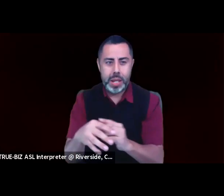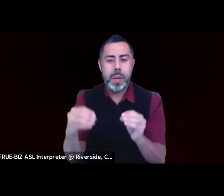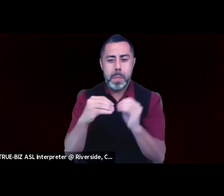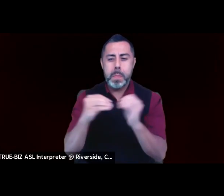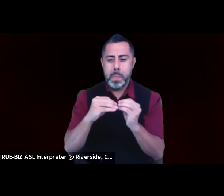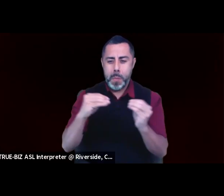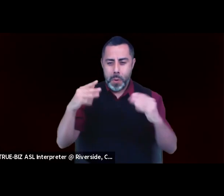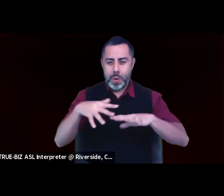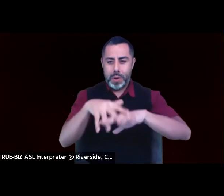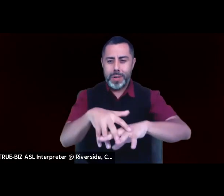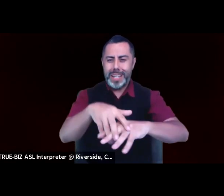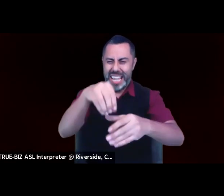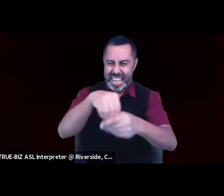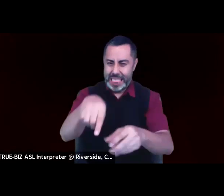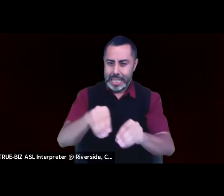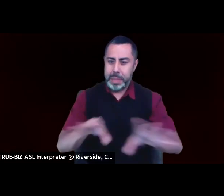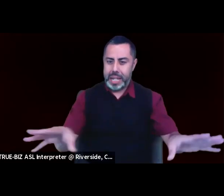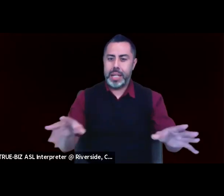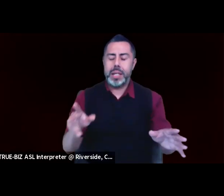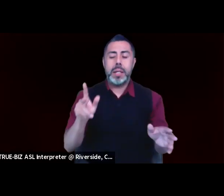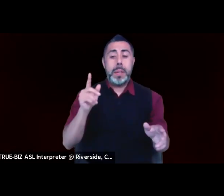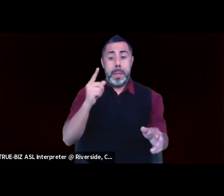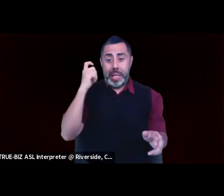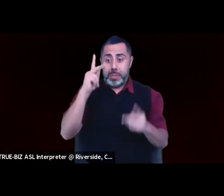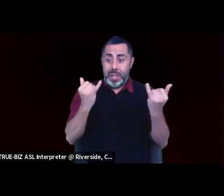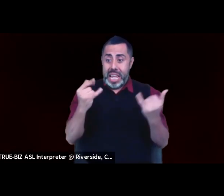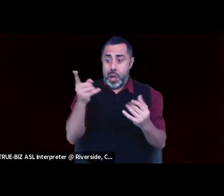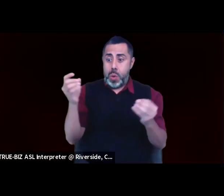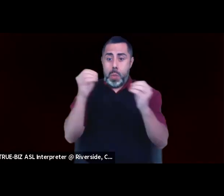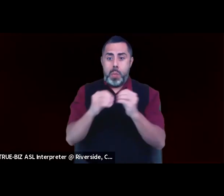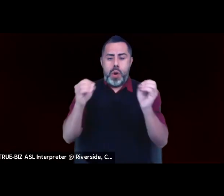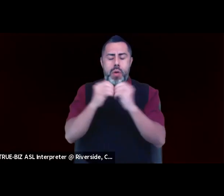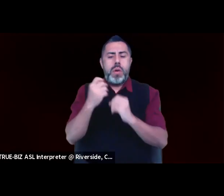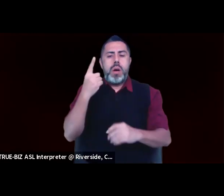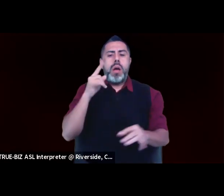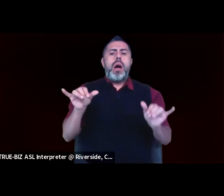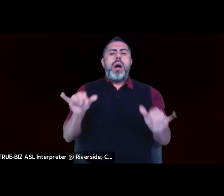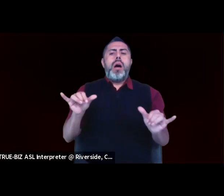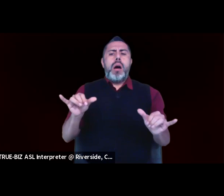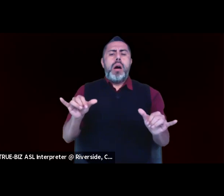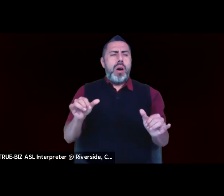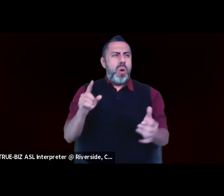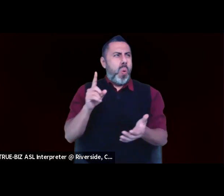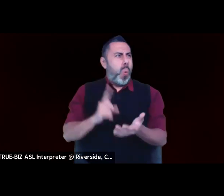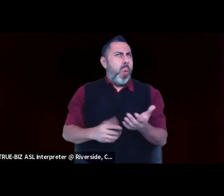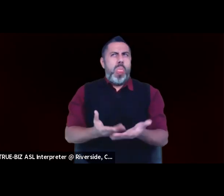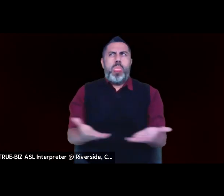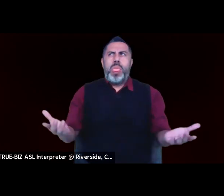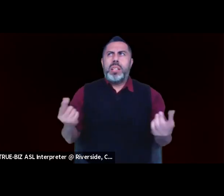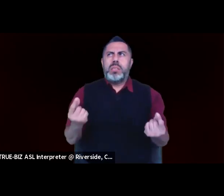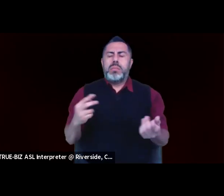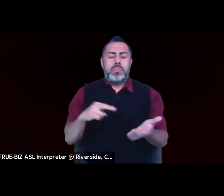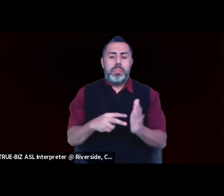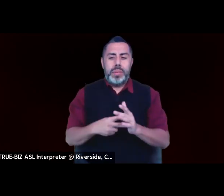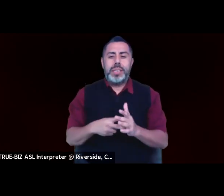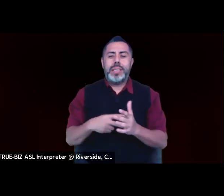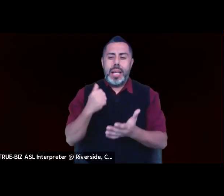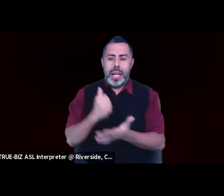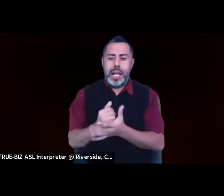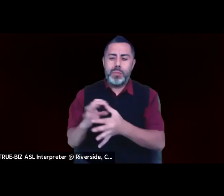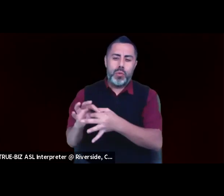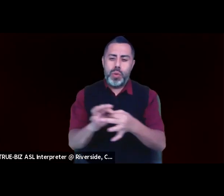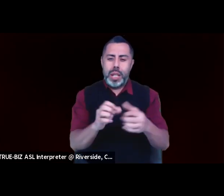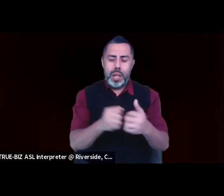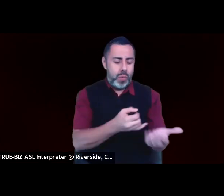understand what this is and also relate to the arts and the interconnectedness of all living things. And I think